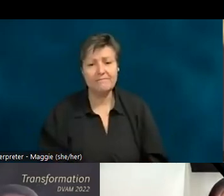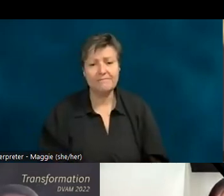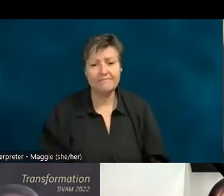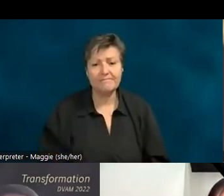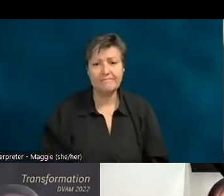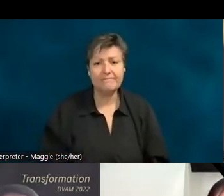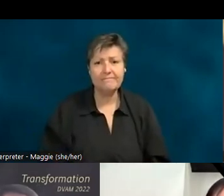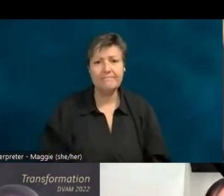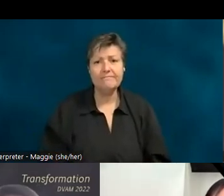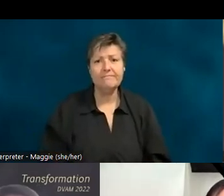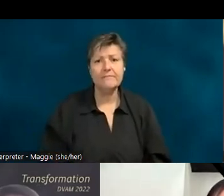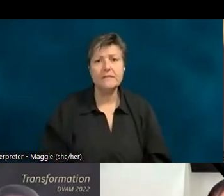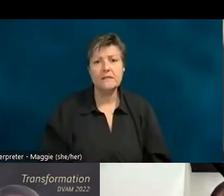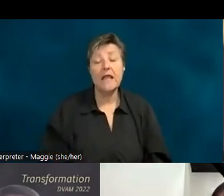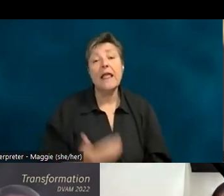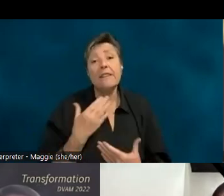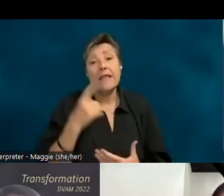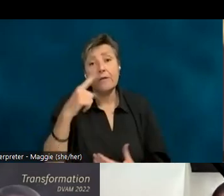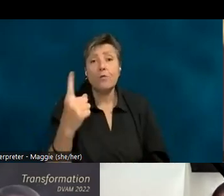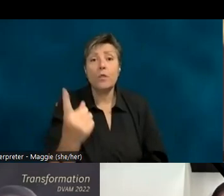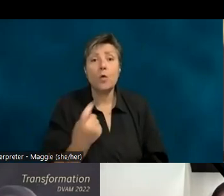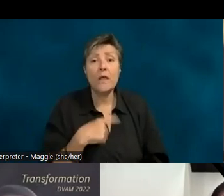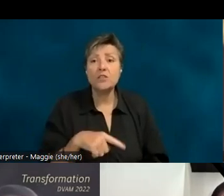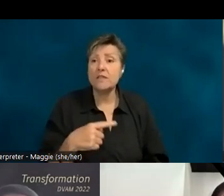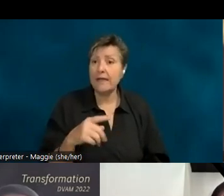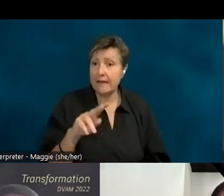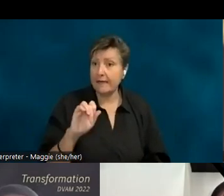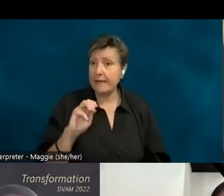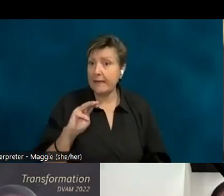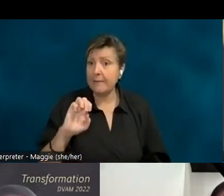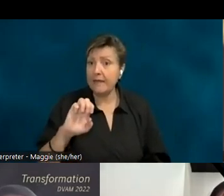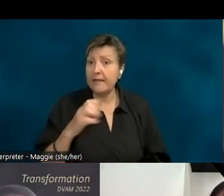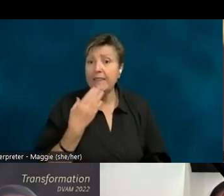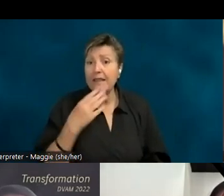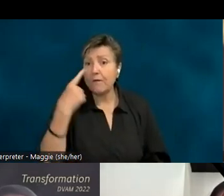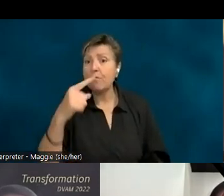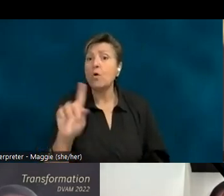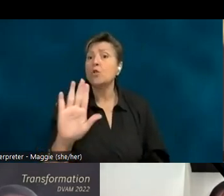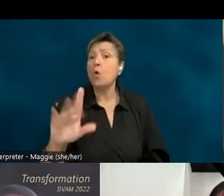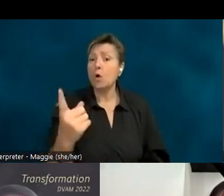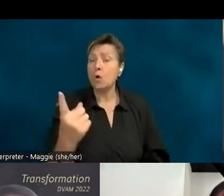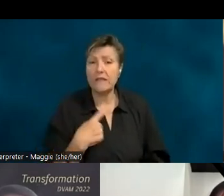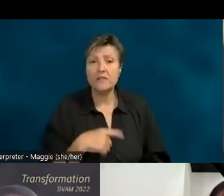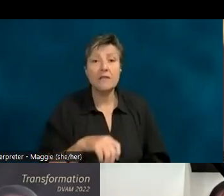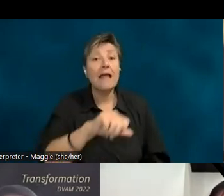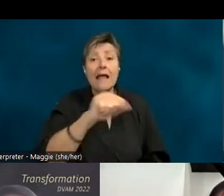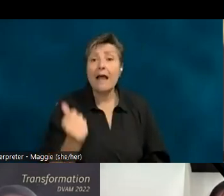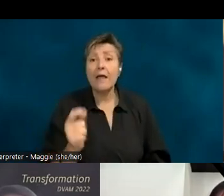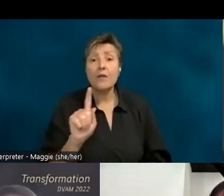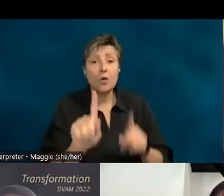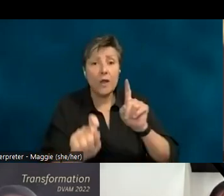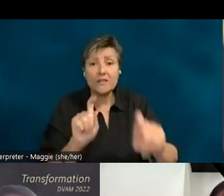Thank you for that question, and thank you for your question, Kimmy. Any other questions that folks have for Alexia or Dr.